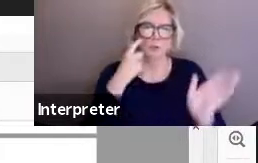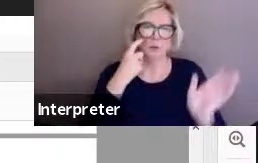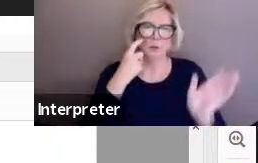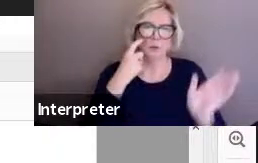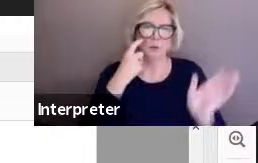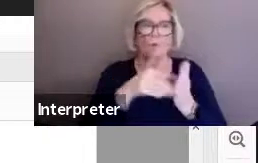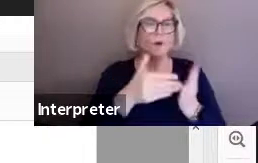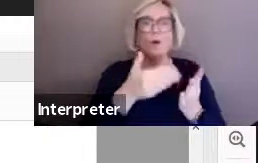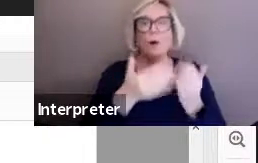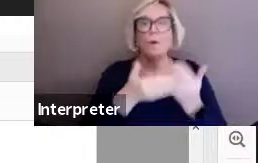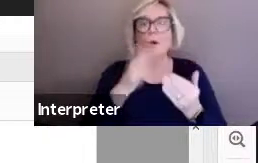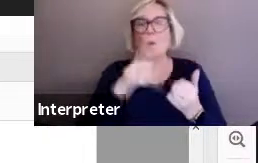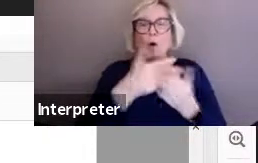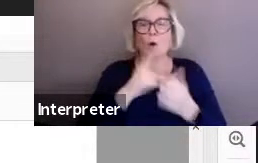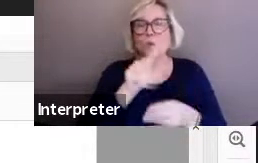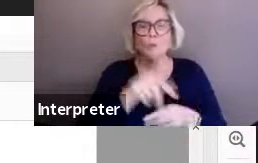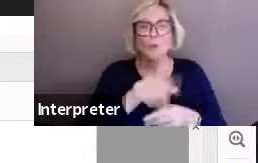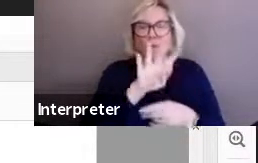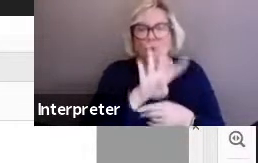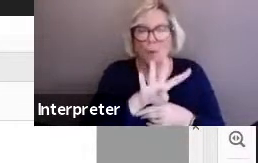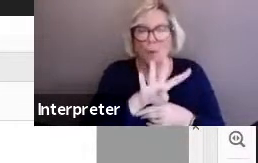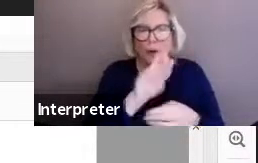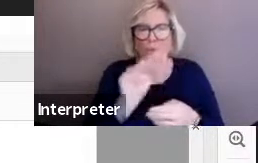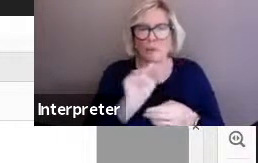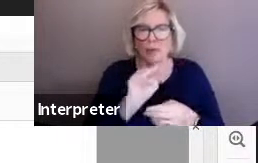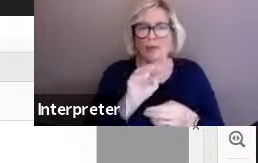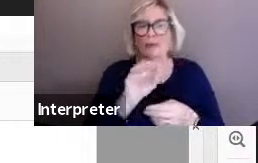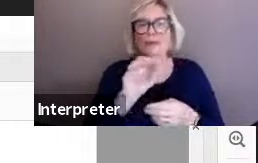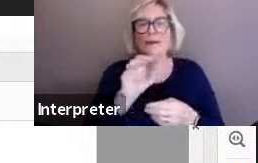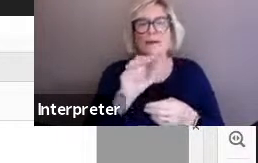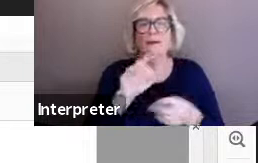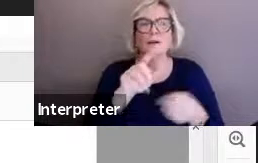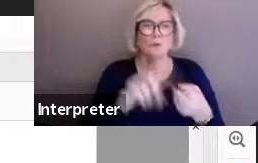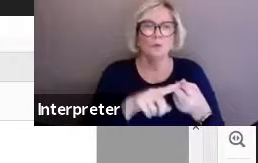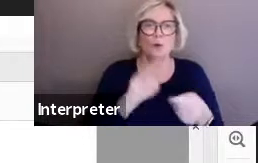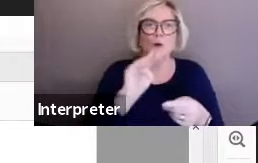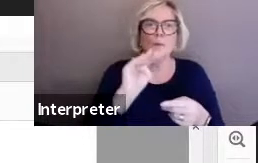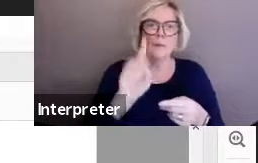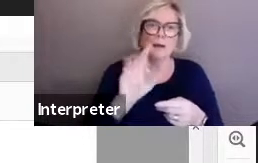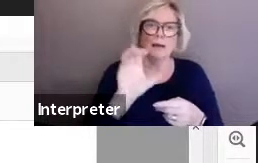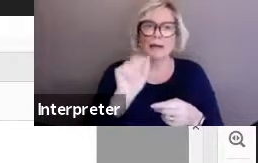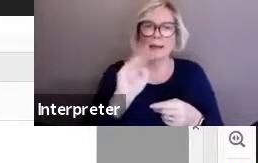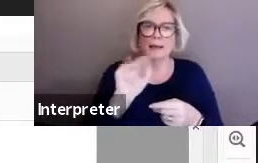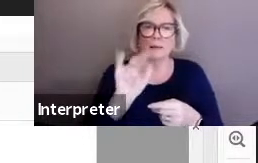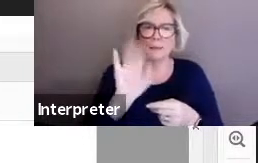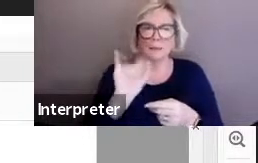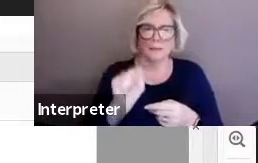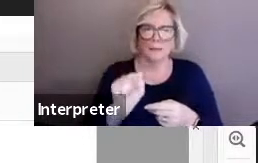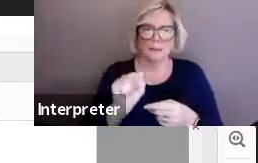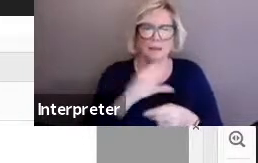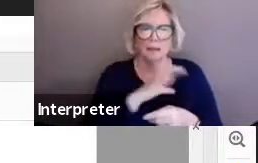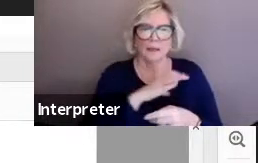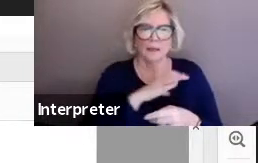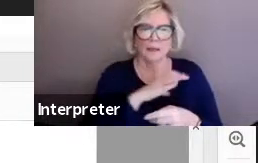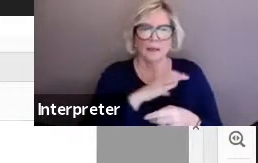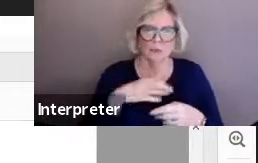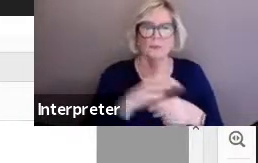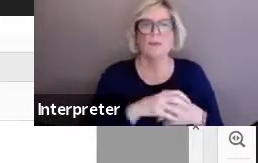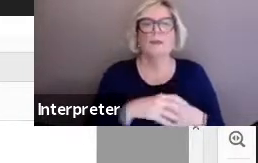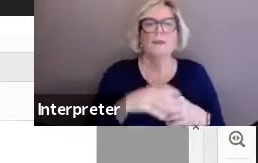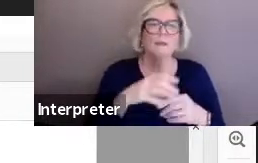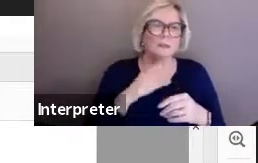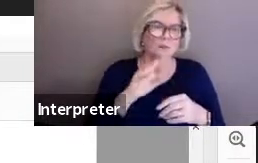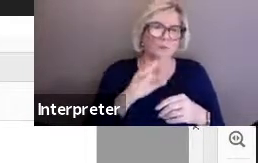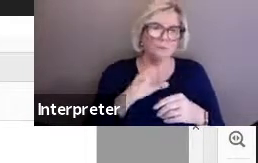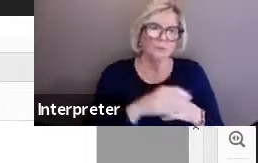it, 2.4 million of that 2.5, to the Maryland Medical Cannabis Commission here. There was a lot of one-time expenditures in fiscal 21 that are coming off the books